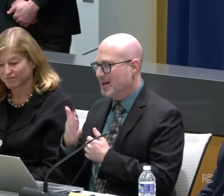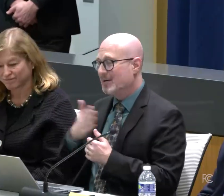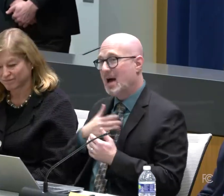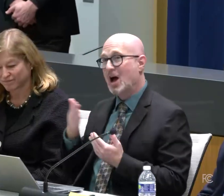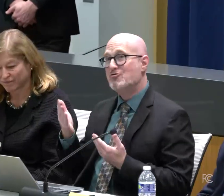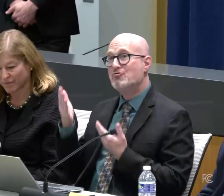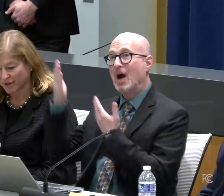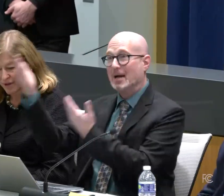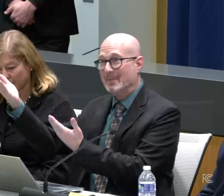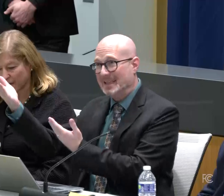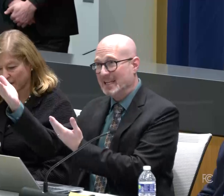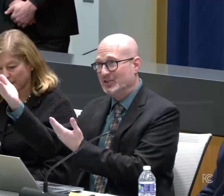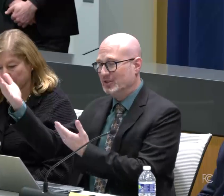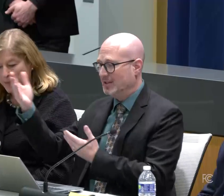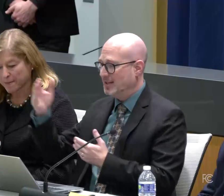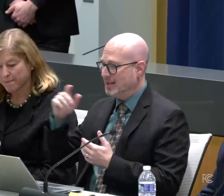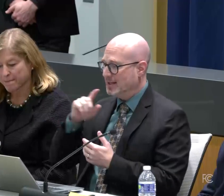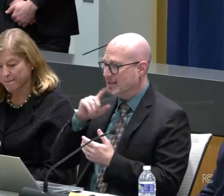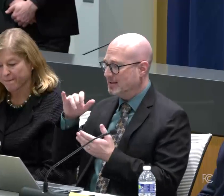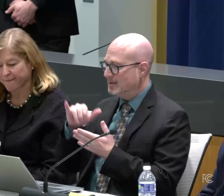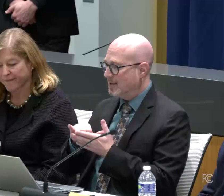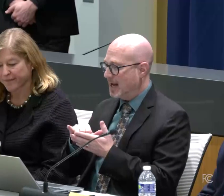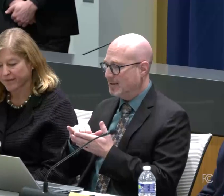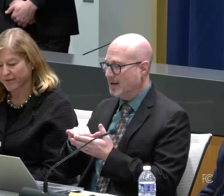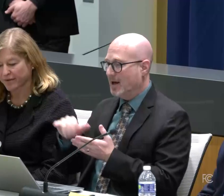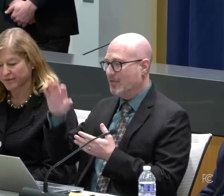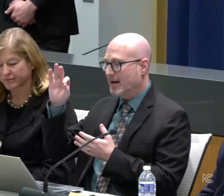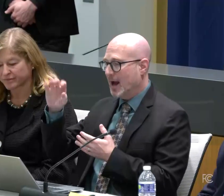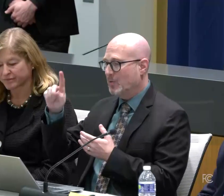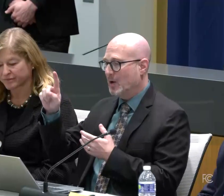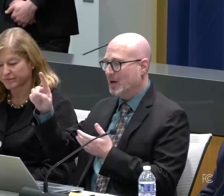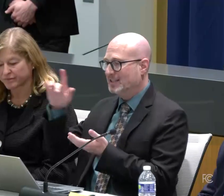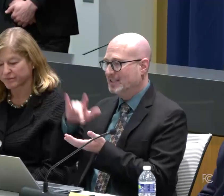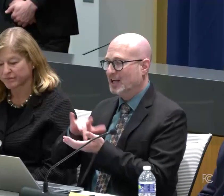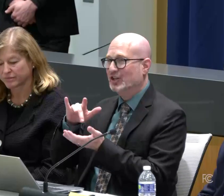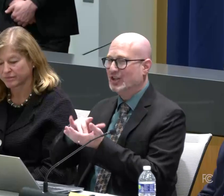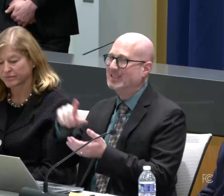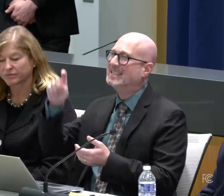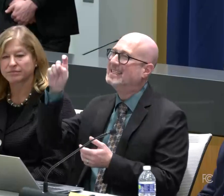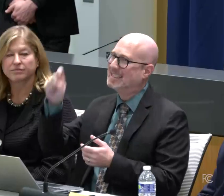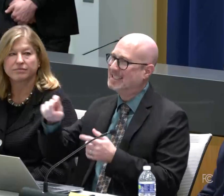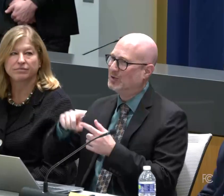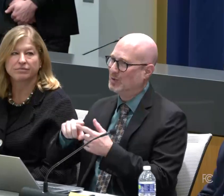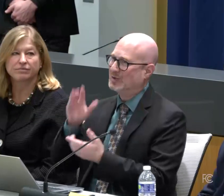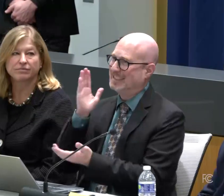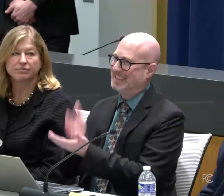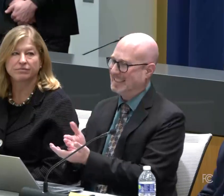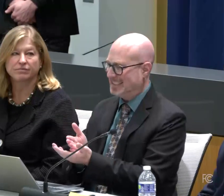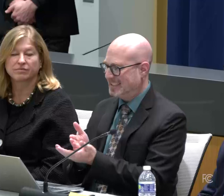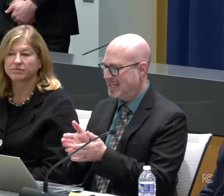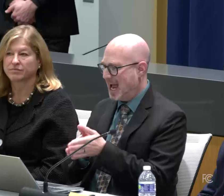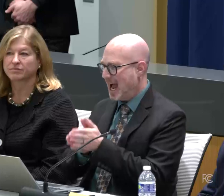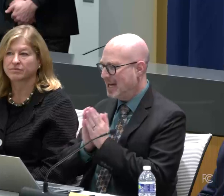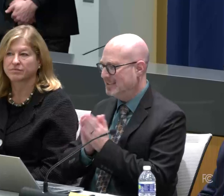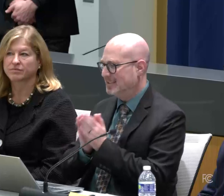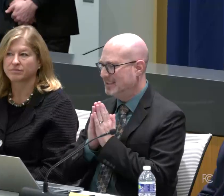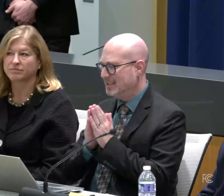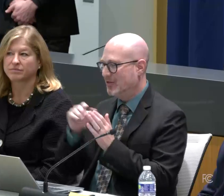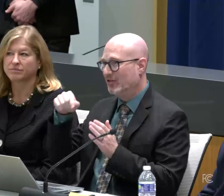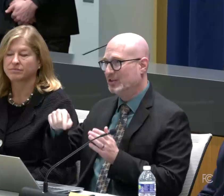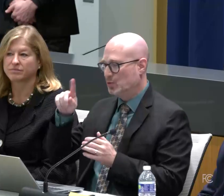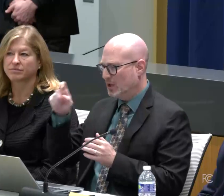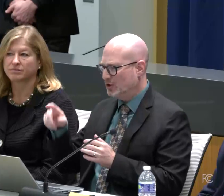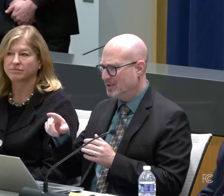may put them in a dangerous situation. My recommendation is that 911 centers need to